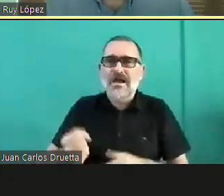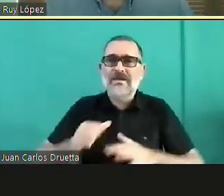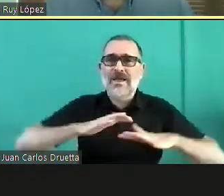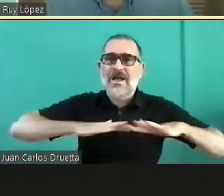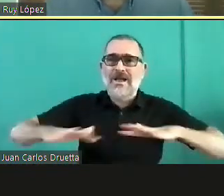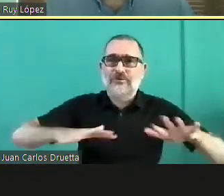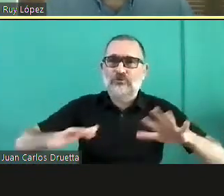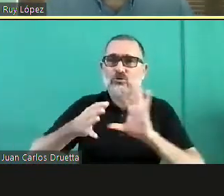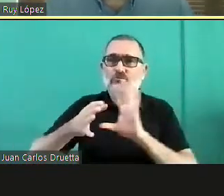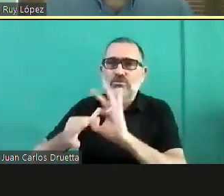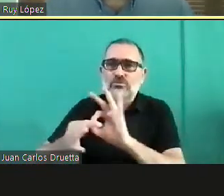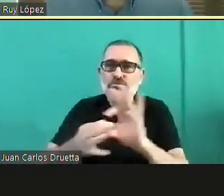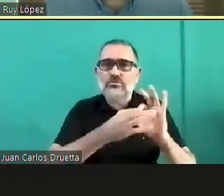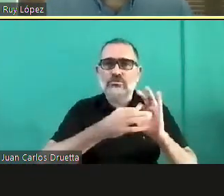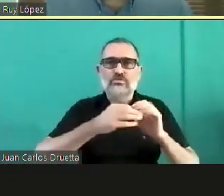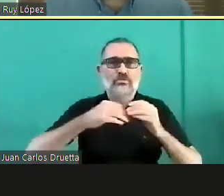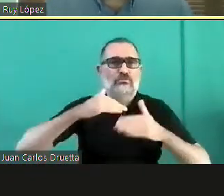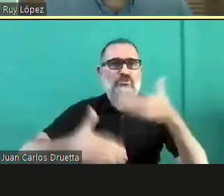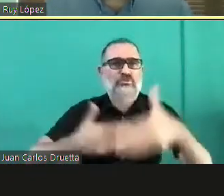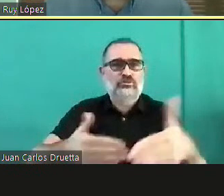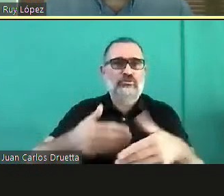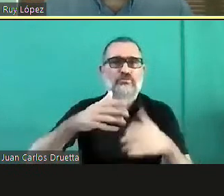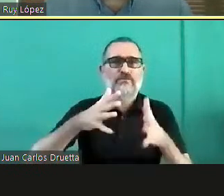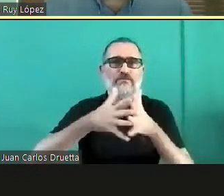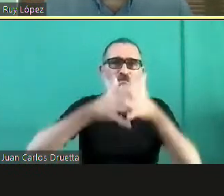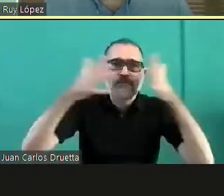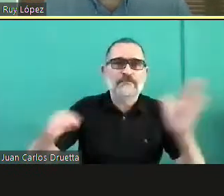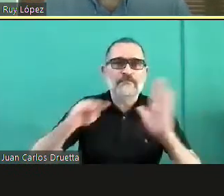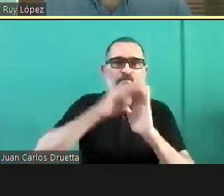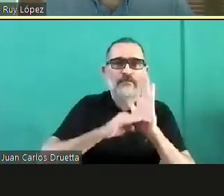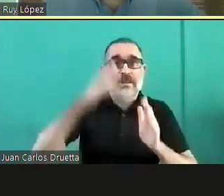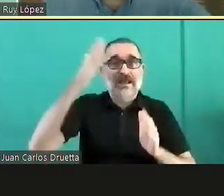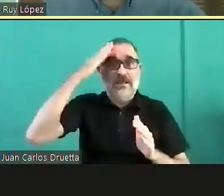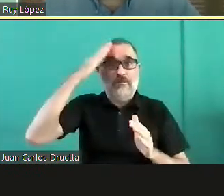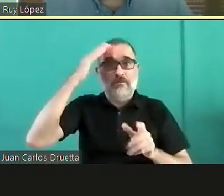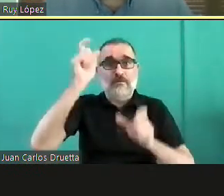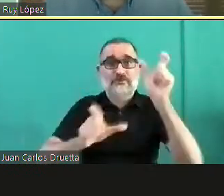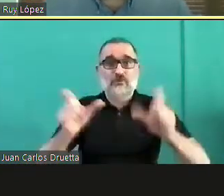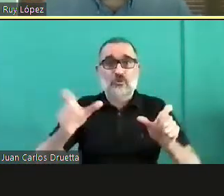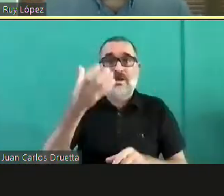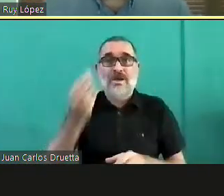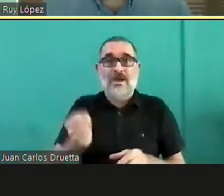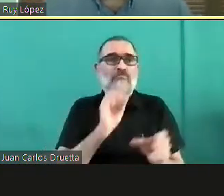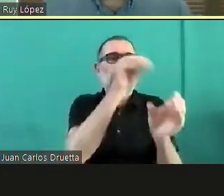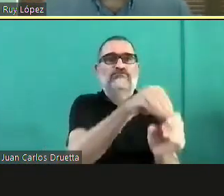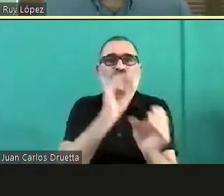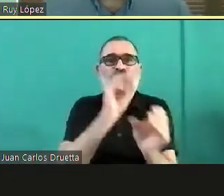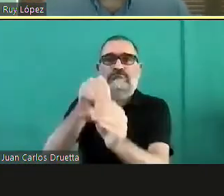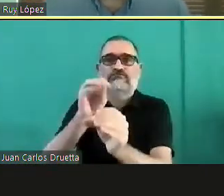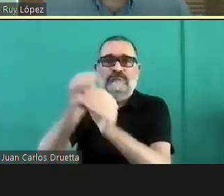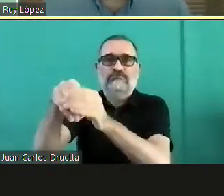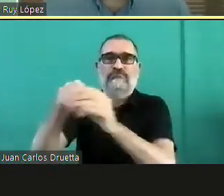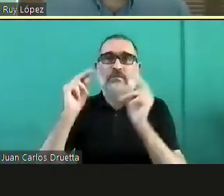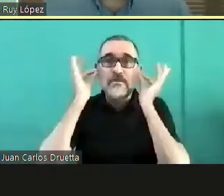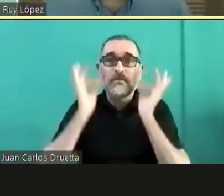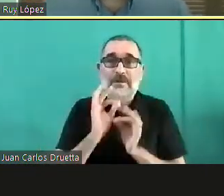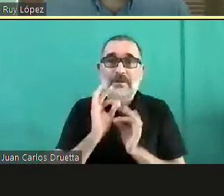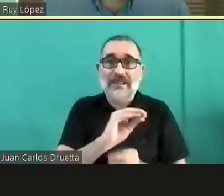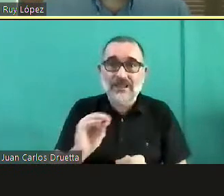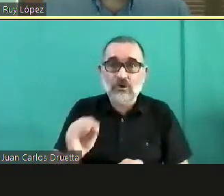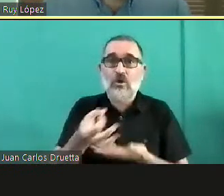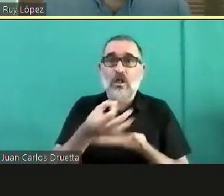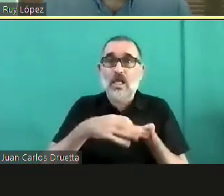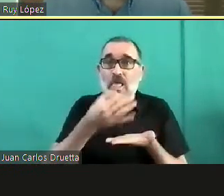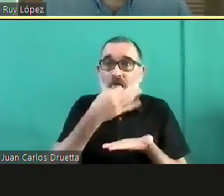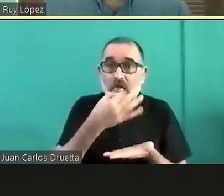in the community prior to hospital, the situation of thrombosis at the second level of care, and the need to